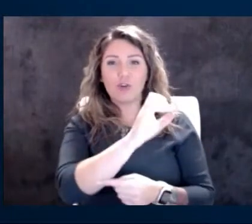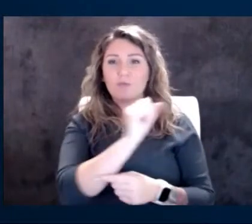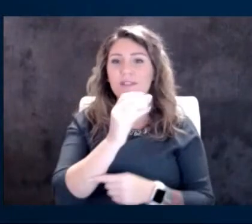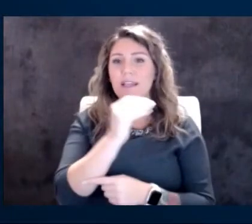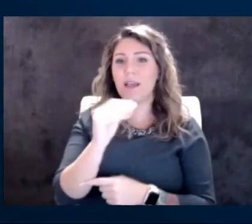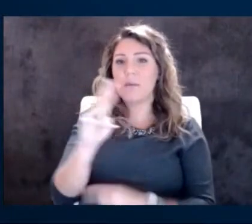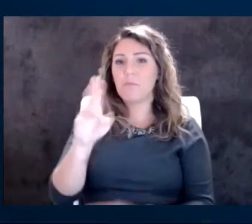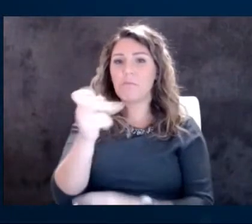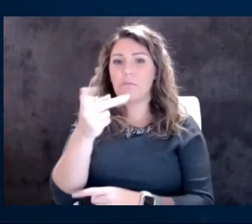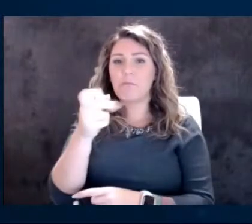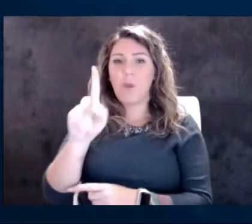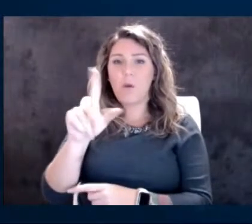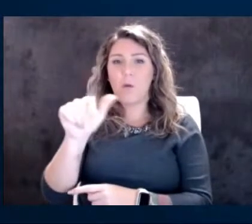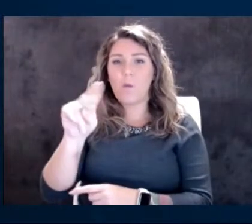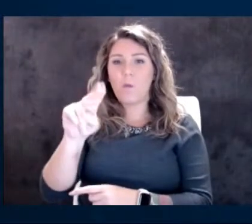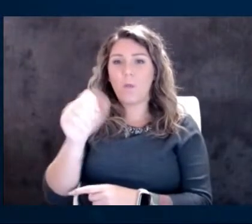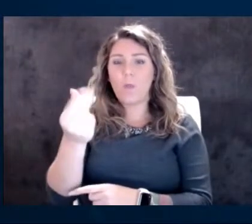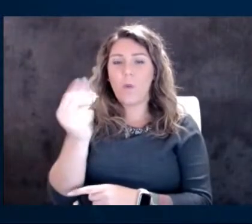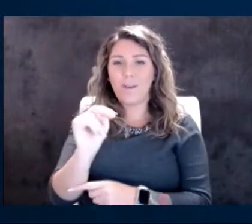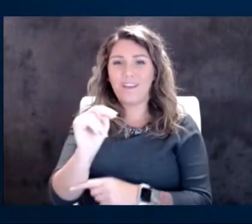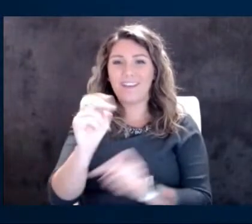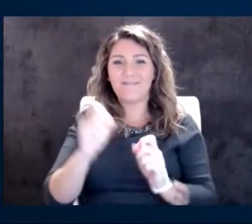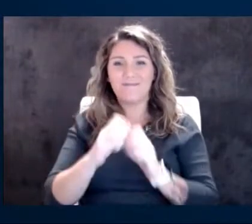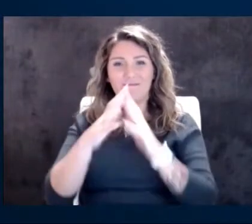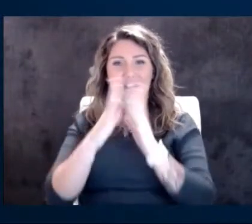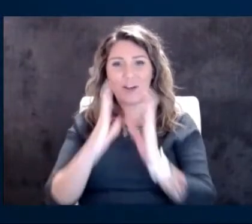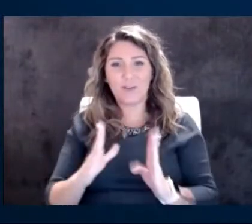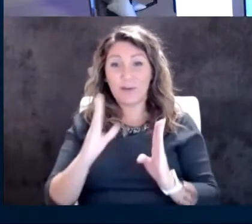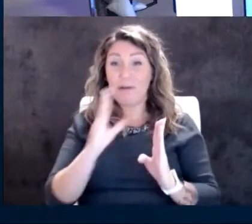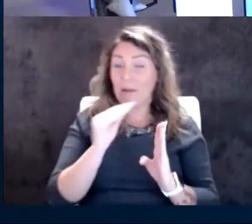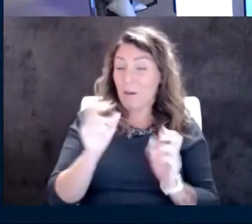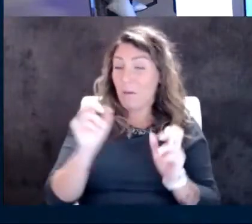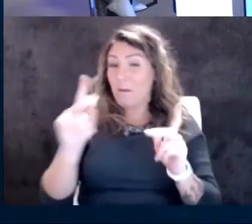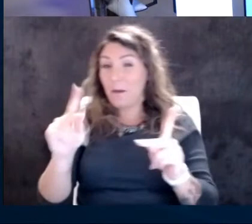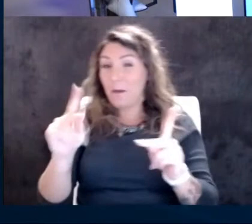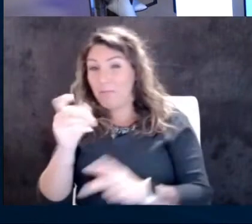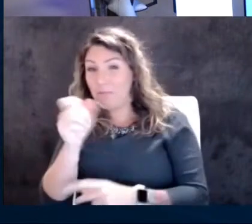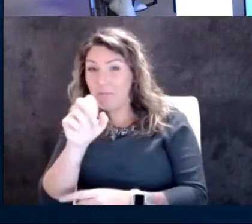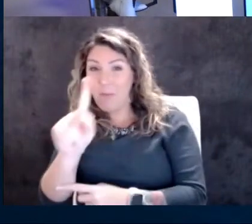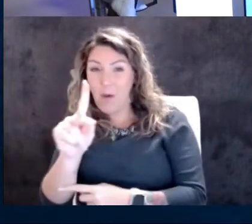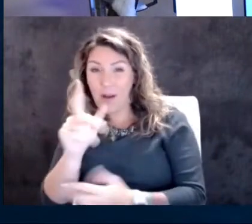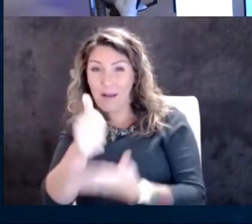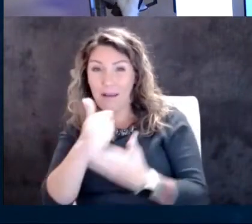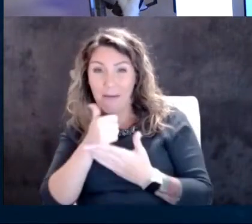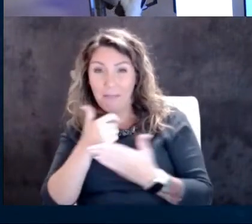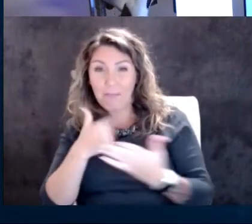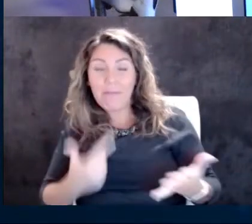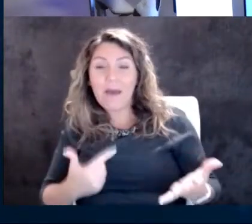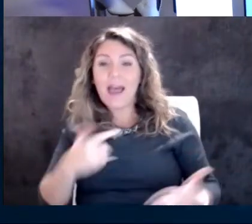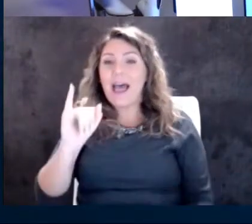chief collaborator of, okay, Mark, you're going to help me here. Is it Idealect?